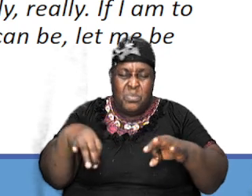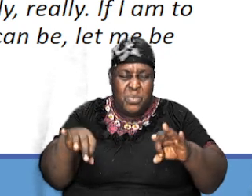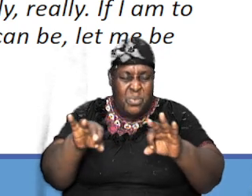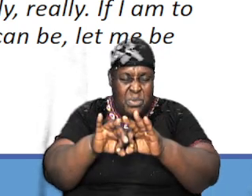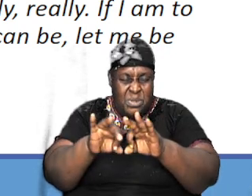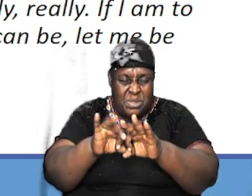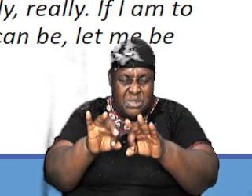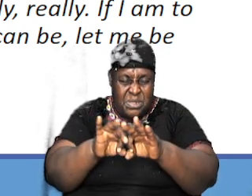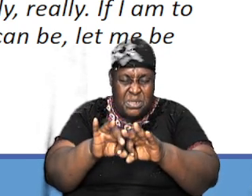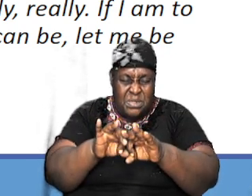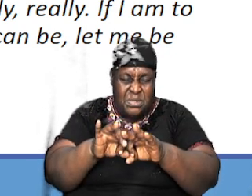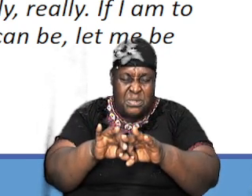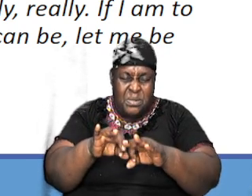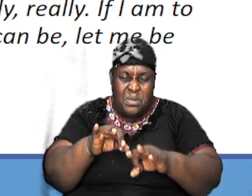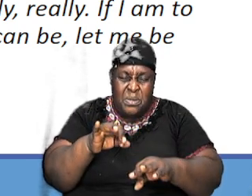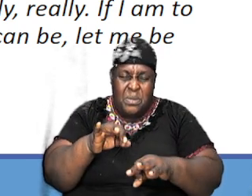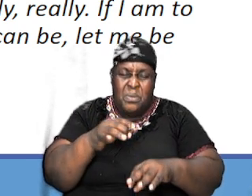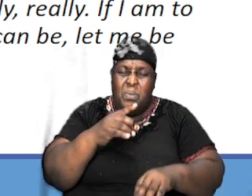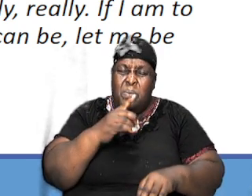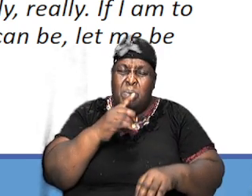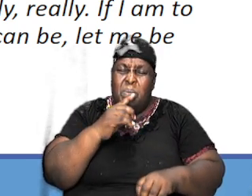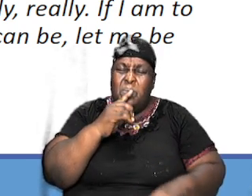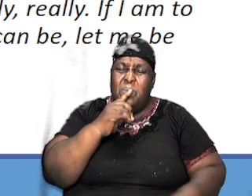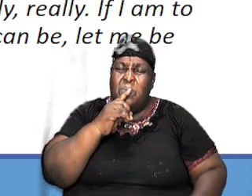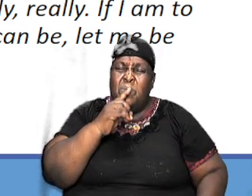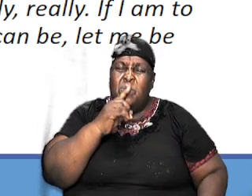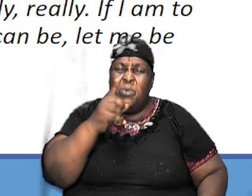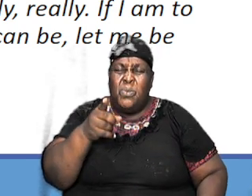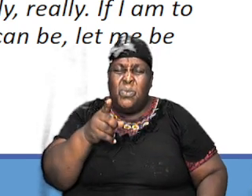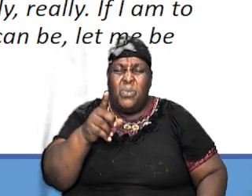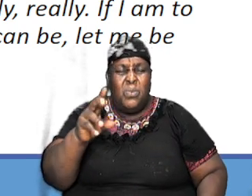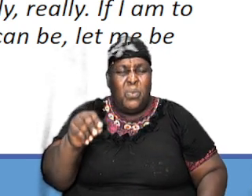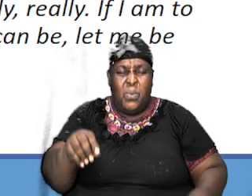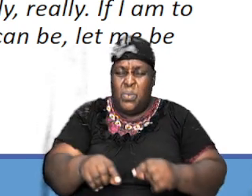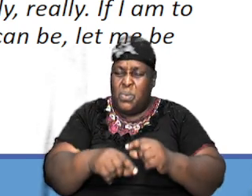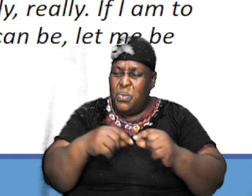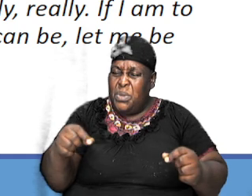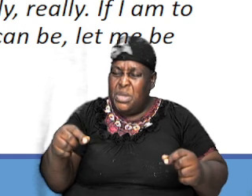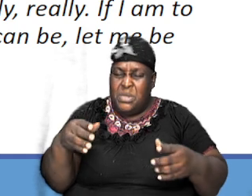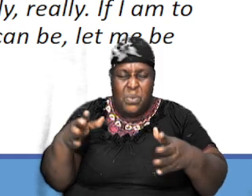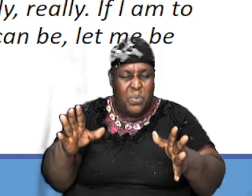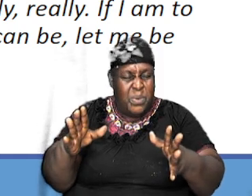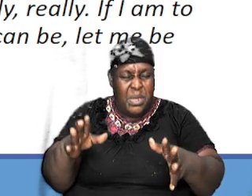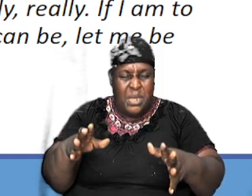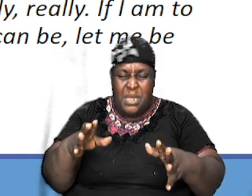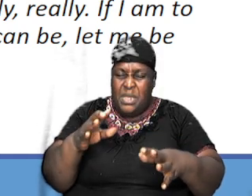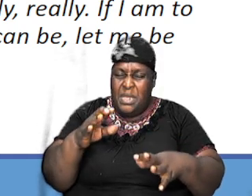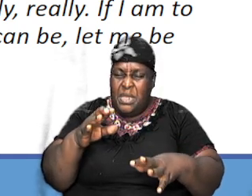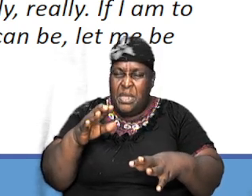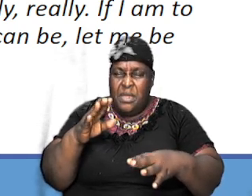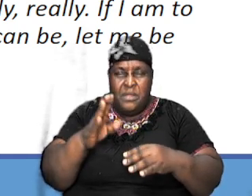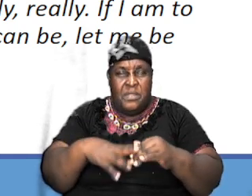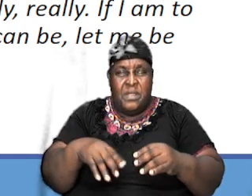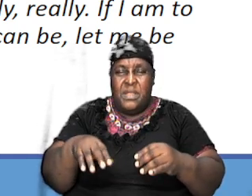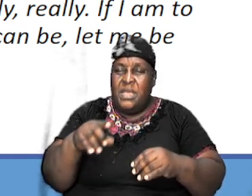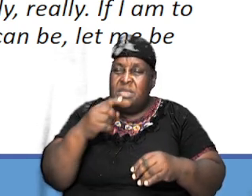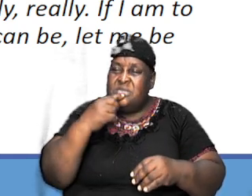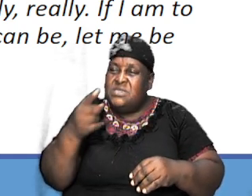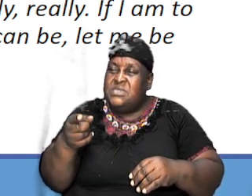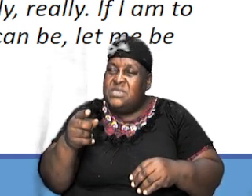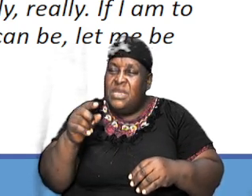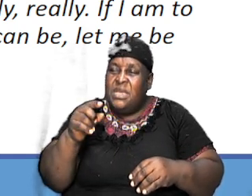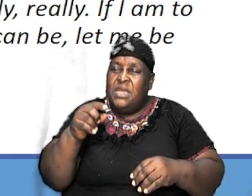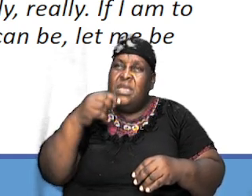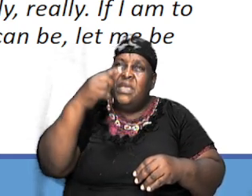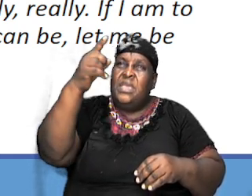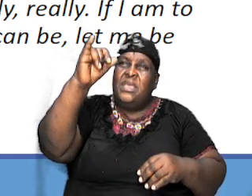declaration that he was God. There was no greater way that he could say that he is God but to say